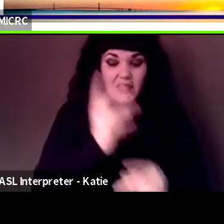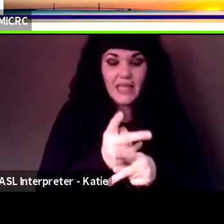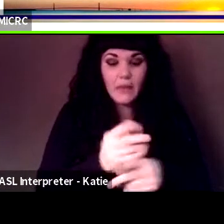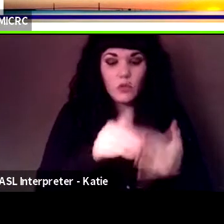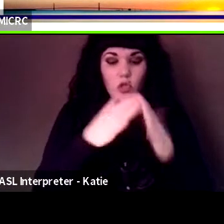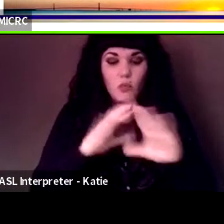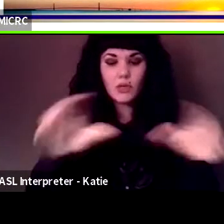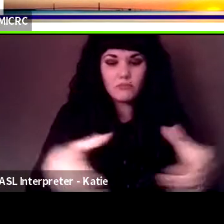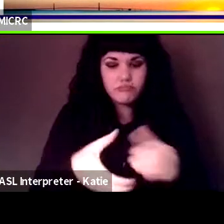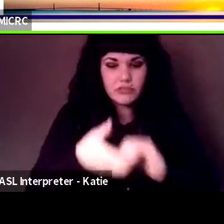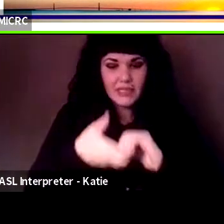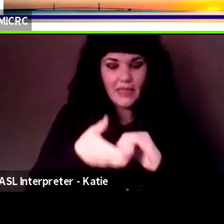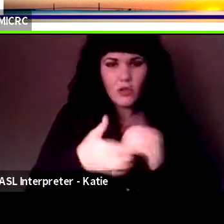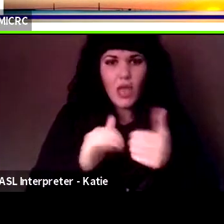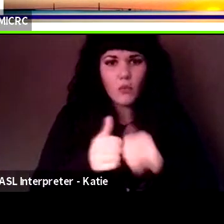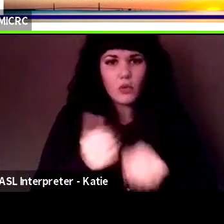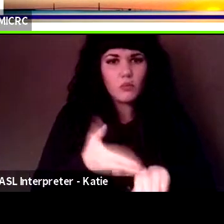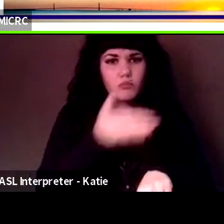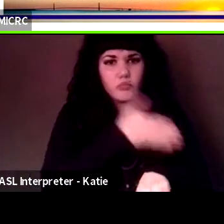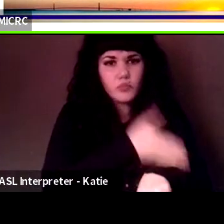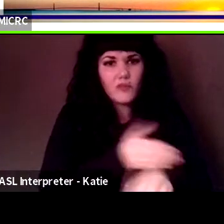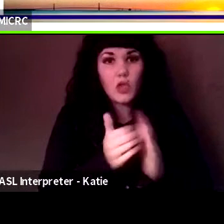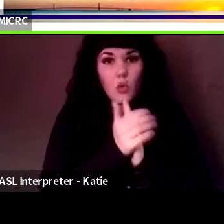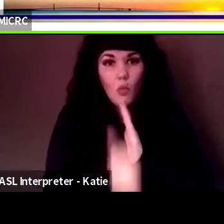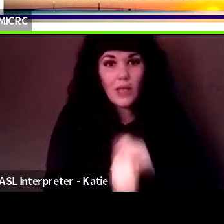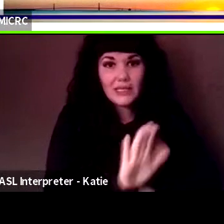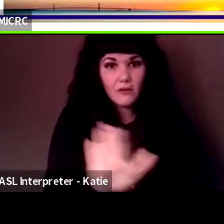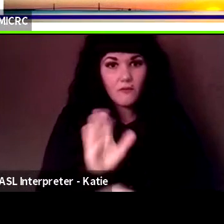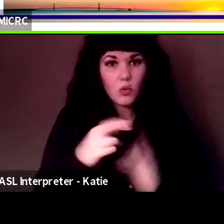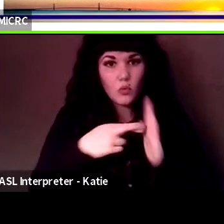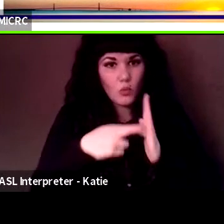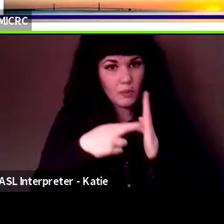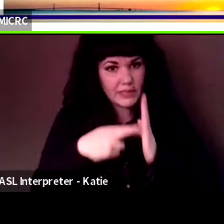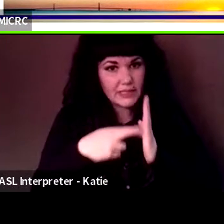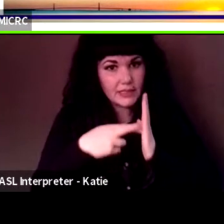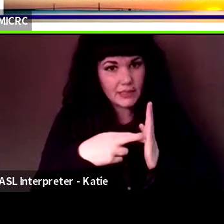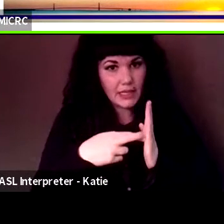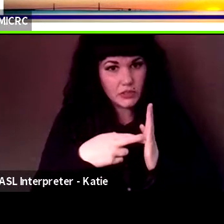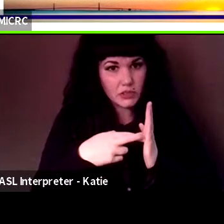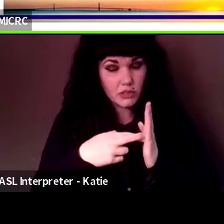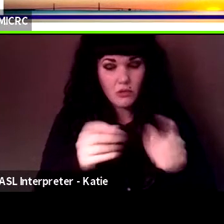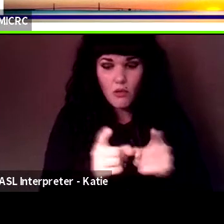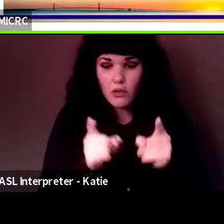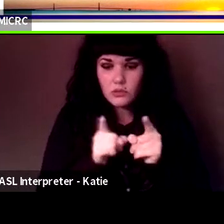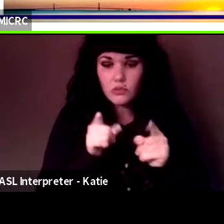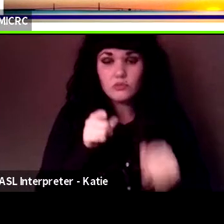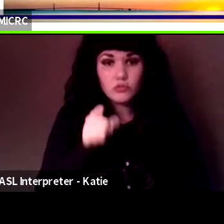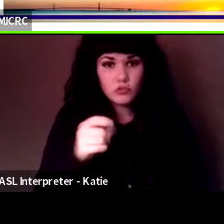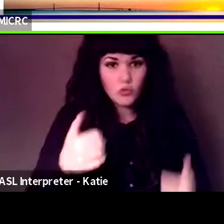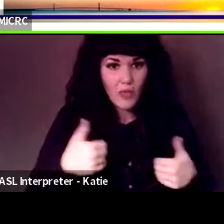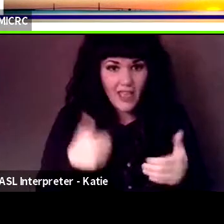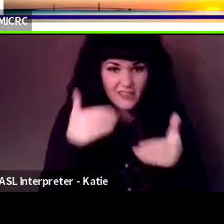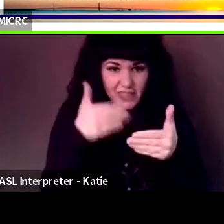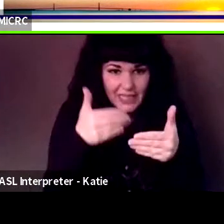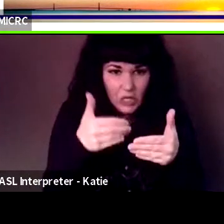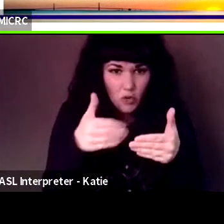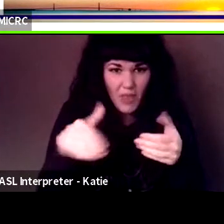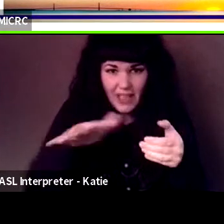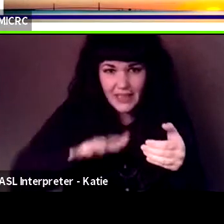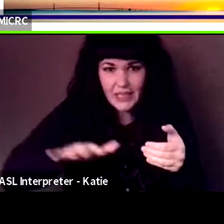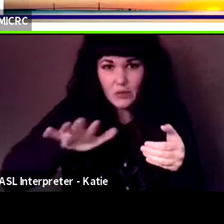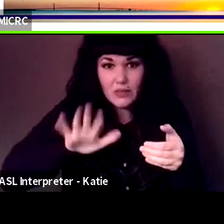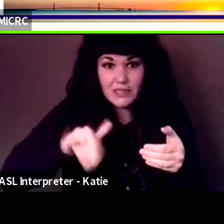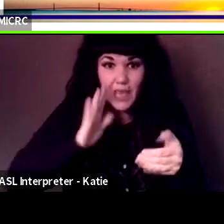your representation? And are there nearby areas that strengthen or weaken your community of